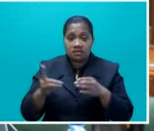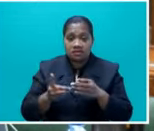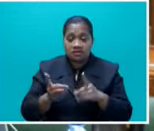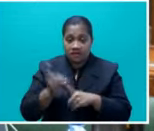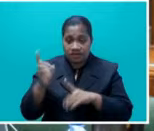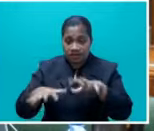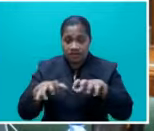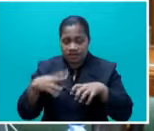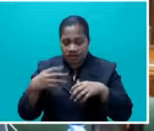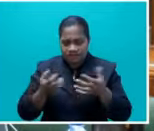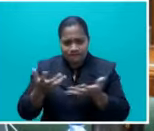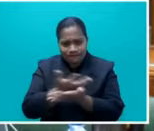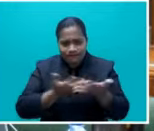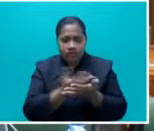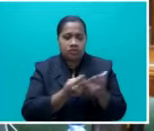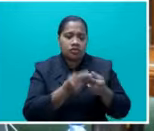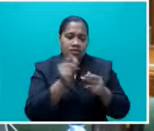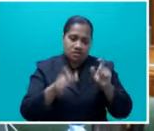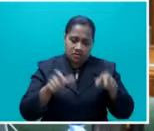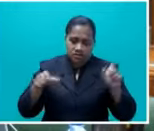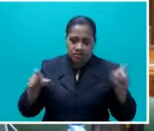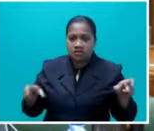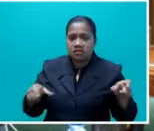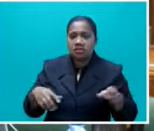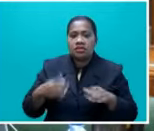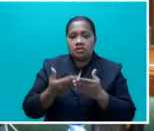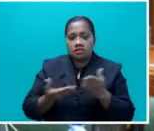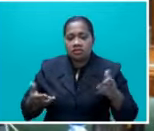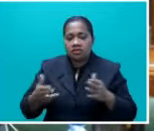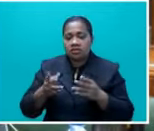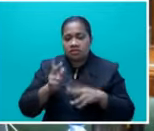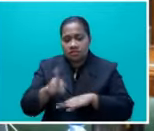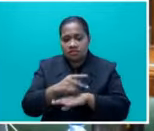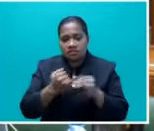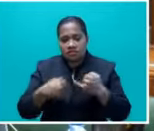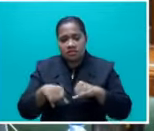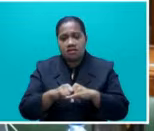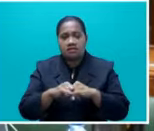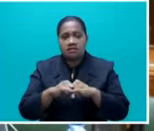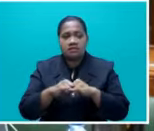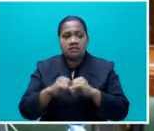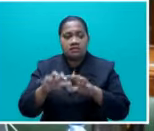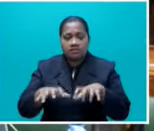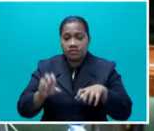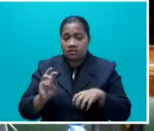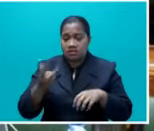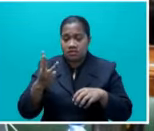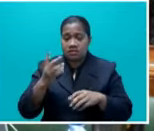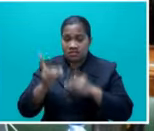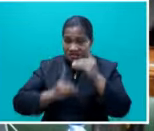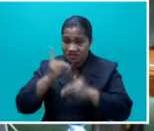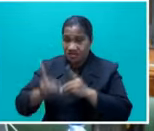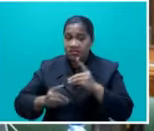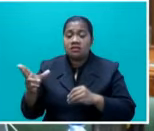inclusive discussions with stakeholders undertaken during the Pacific Island Development Forum, third annual summit held in Suva, Fiji between